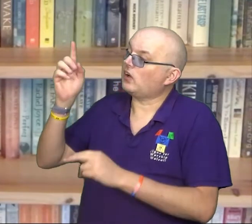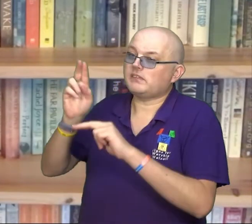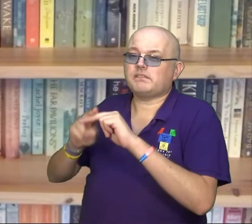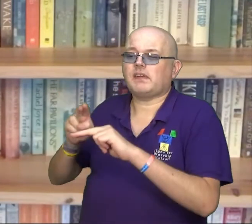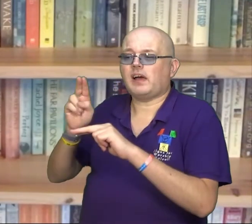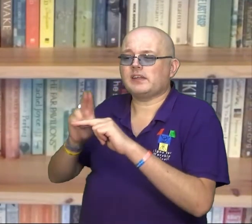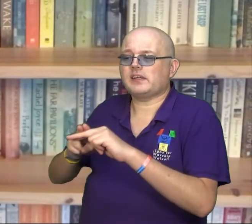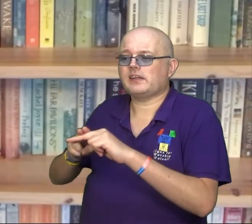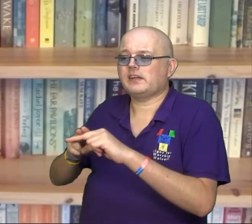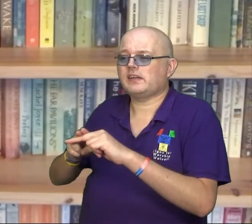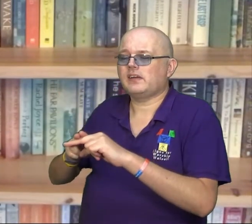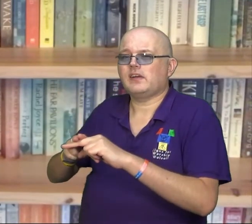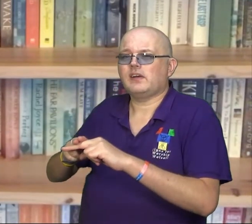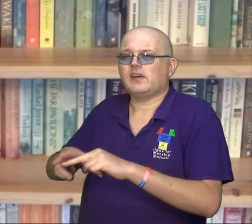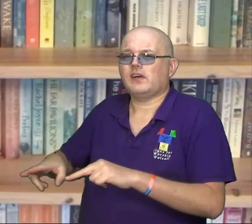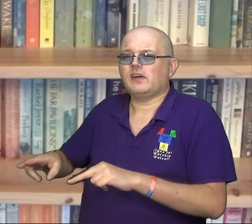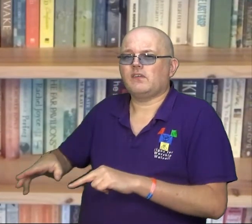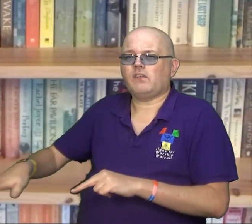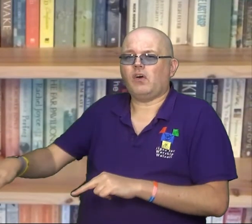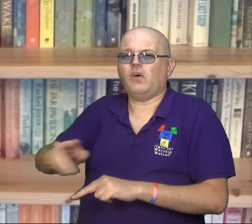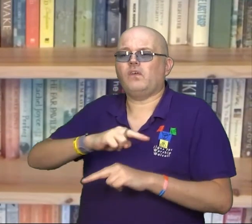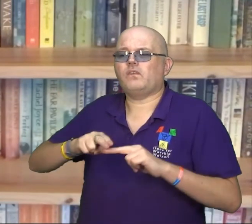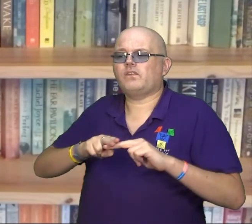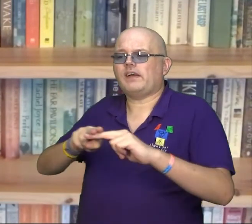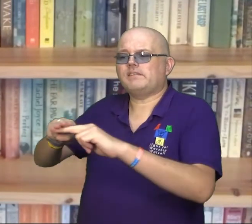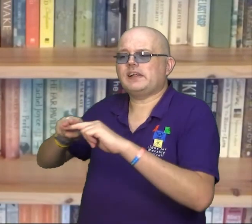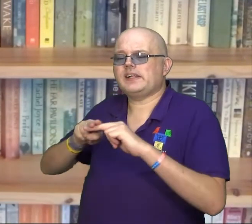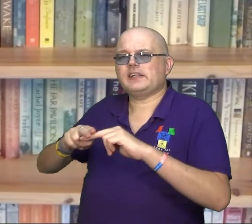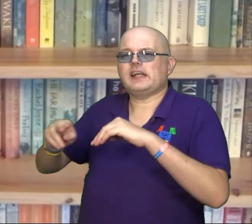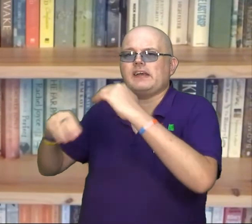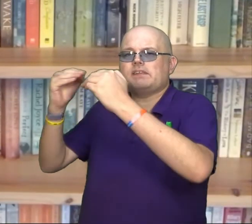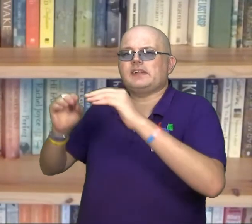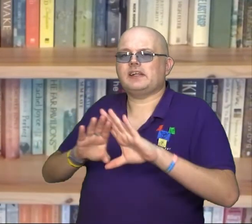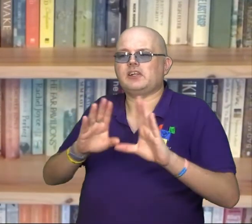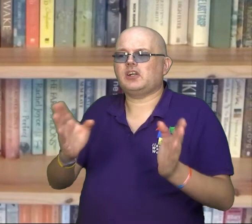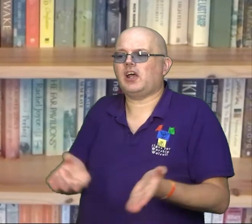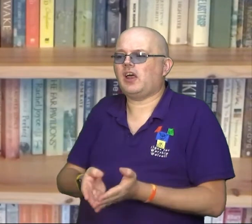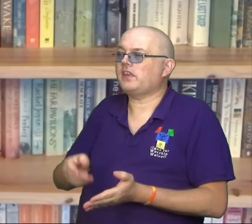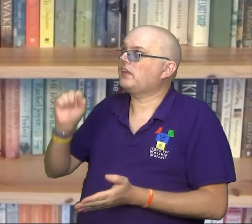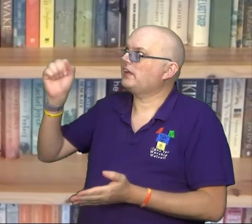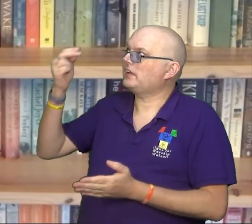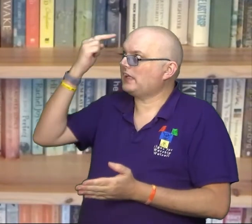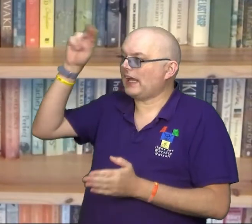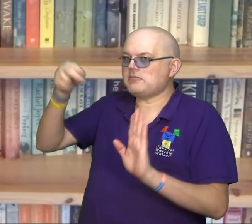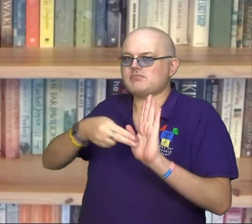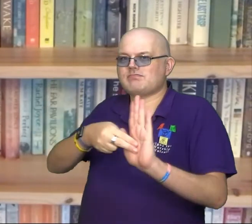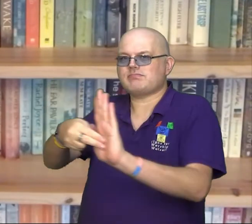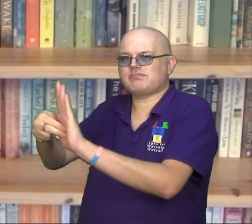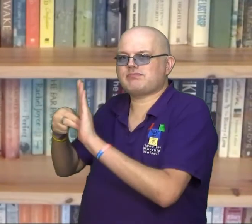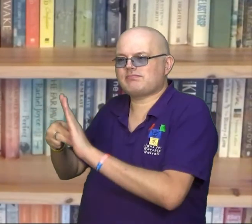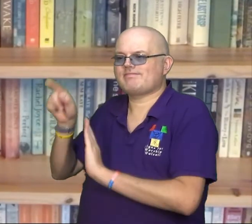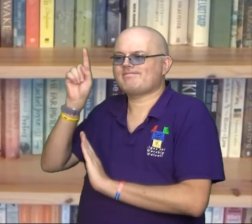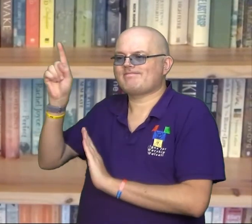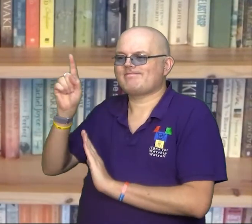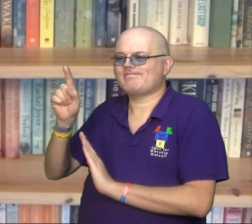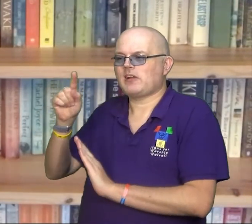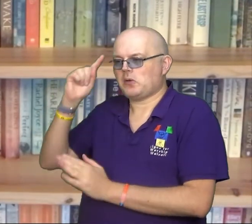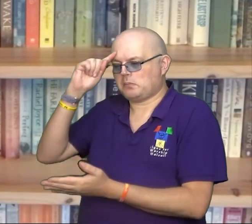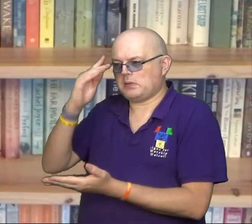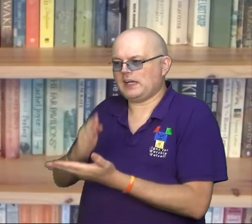We believe in God the Father, from whom every family in heaven and on earth is